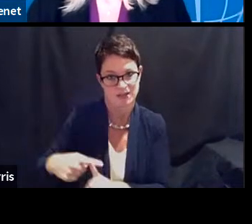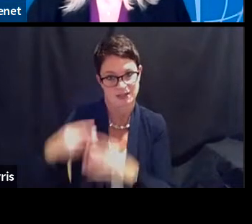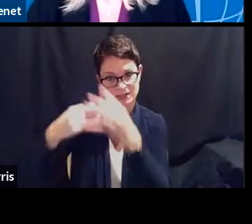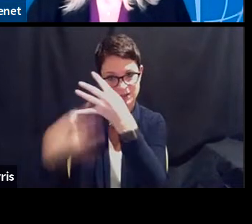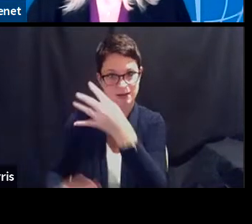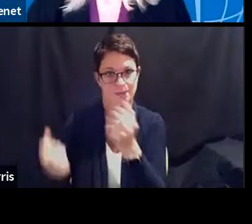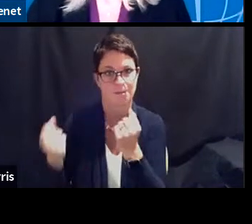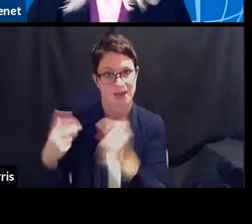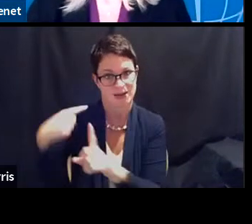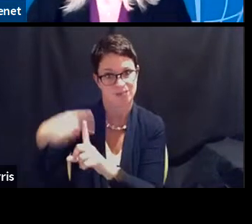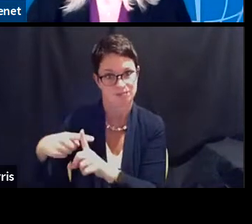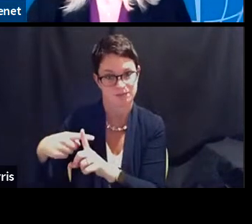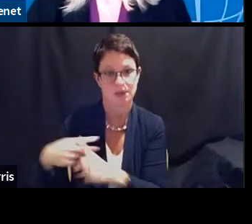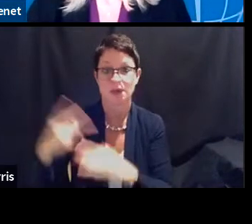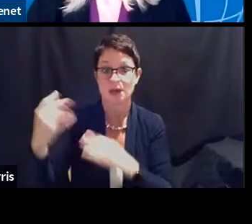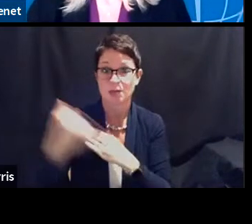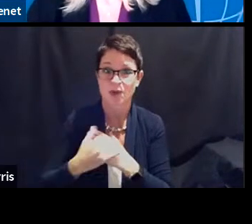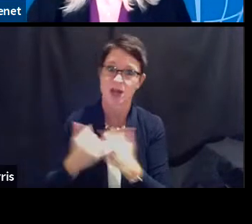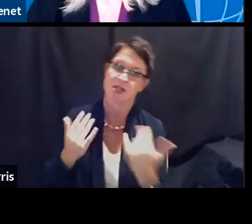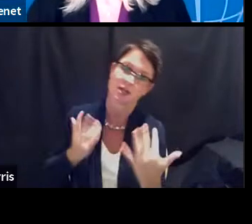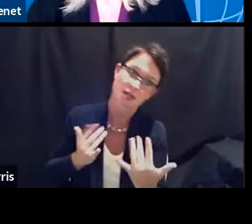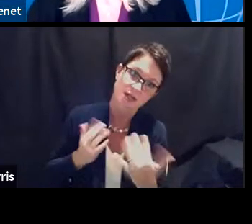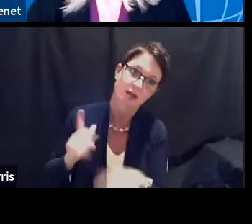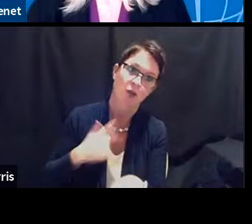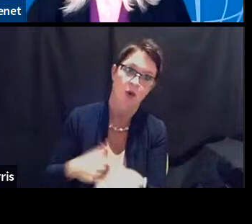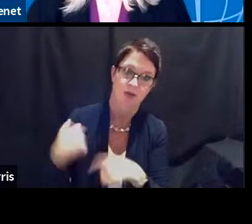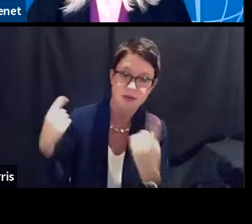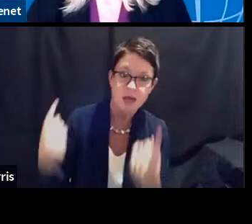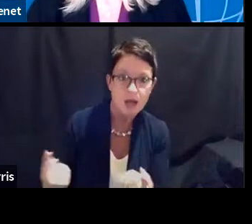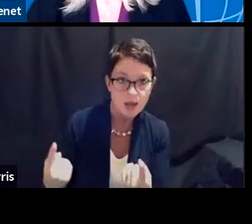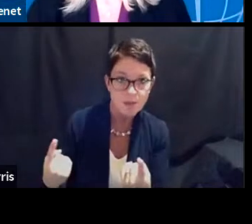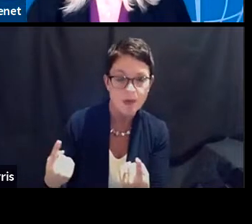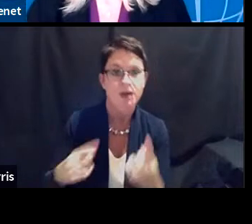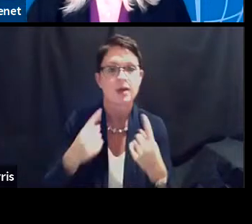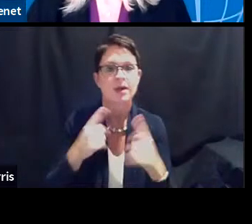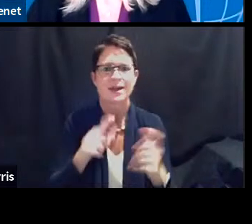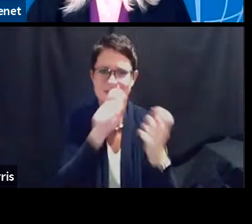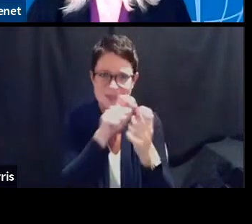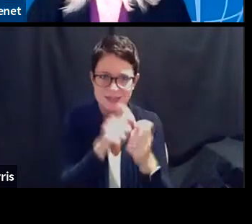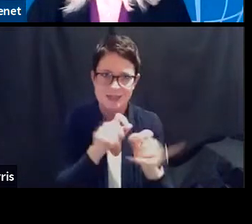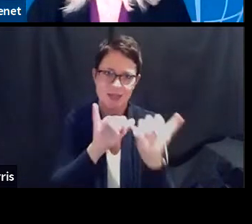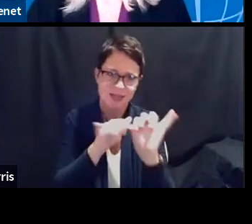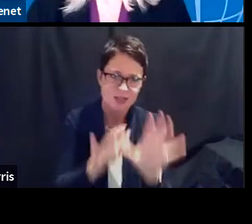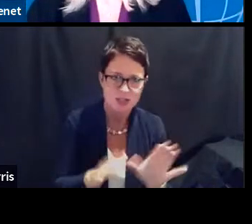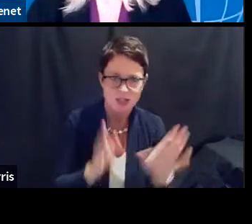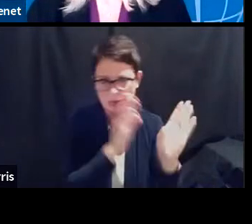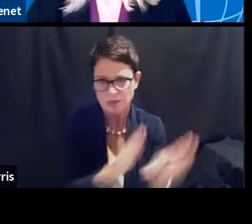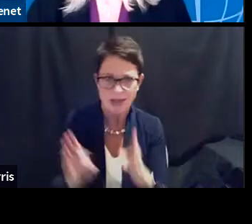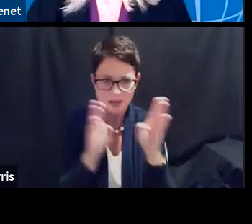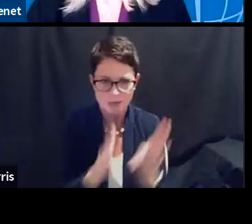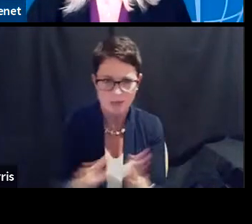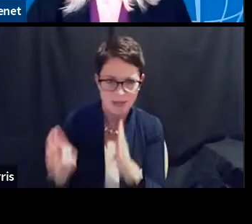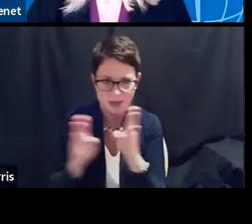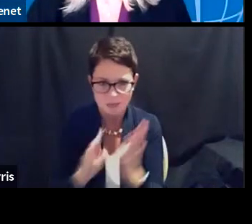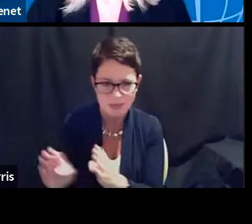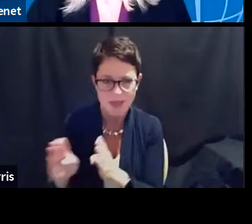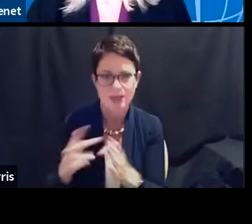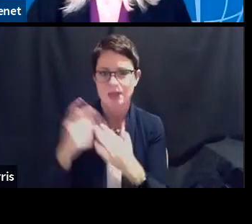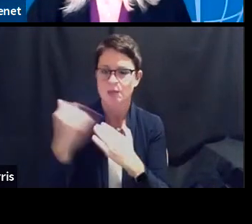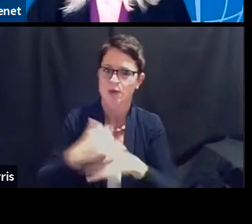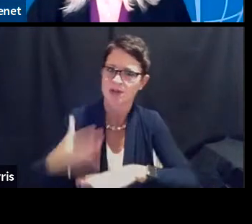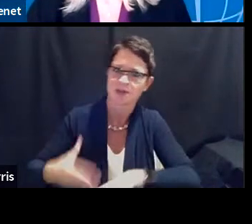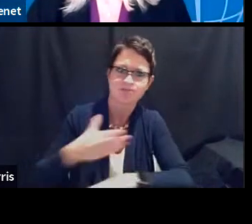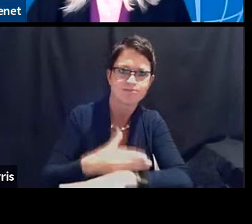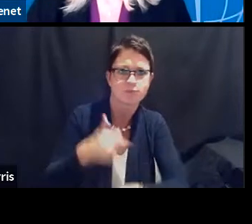been noted that the project is a long time in the making. As a result of detailed engineering and planning, this project will greatly improve